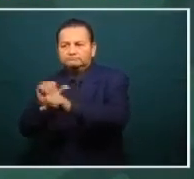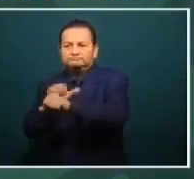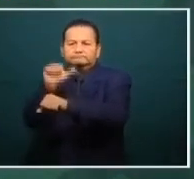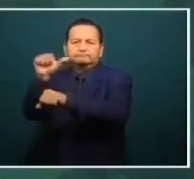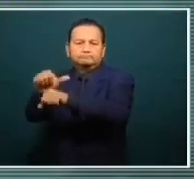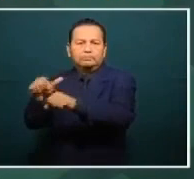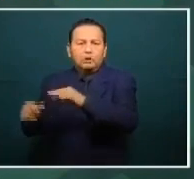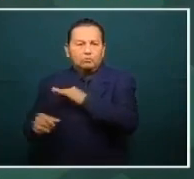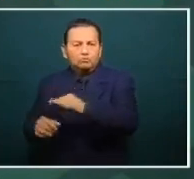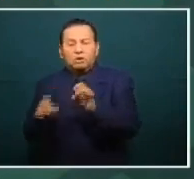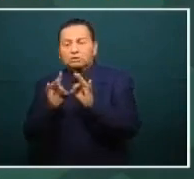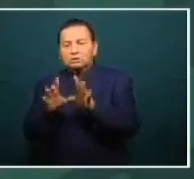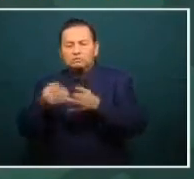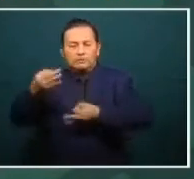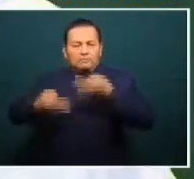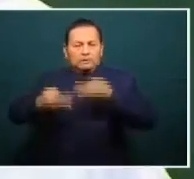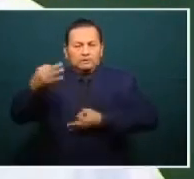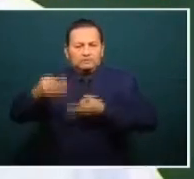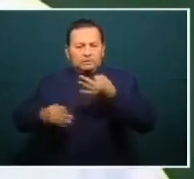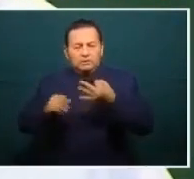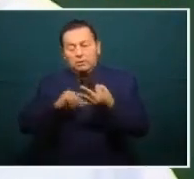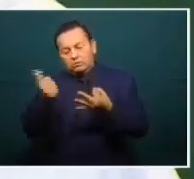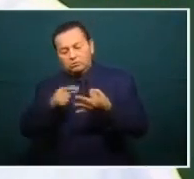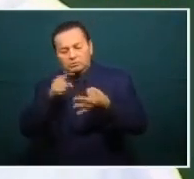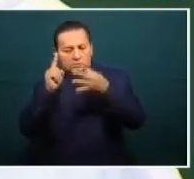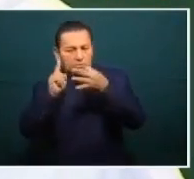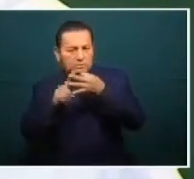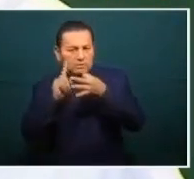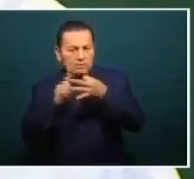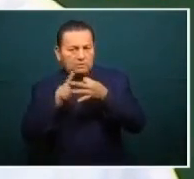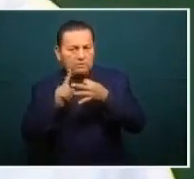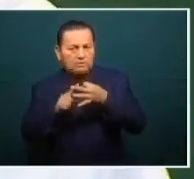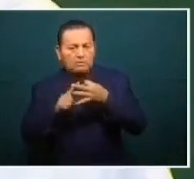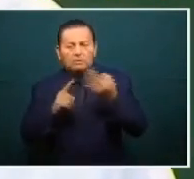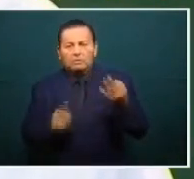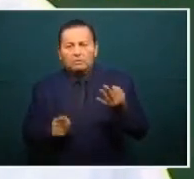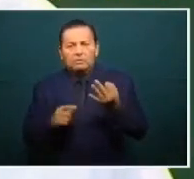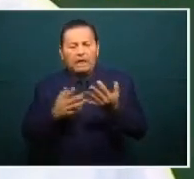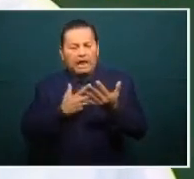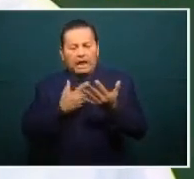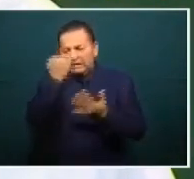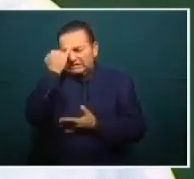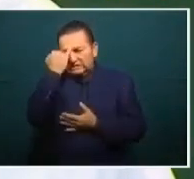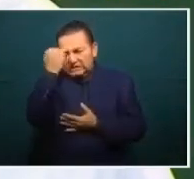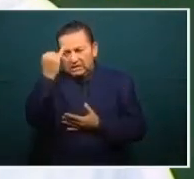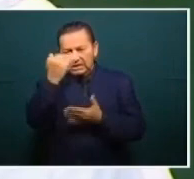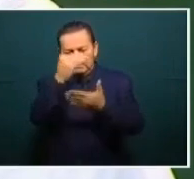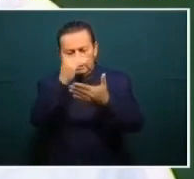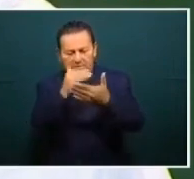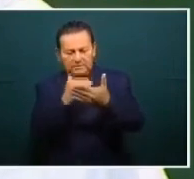if it comes to that, go to international tribunals.